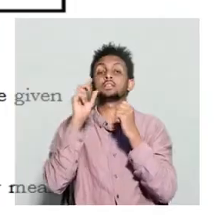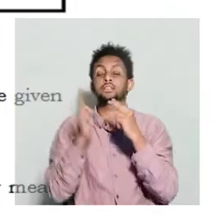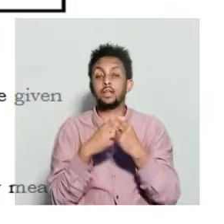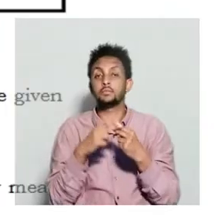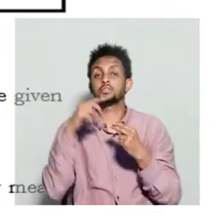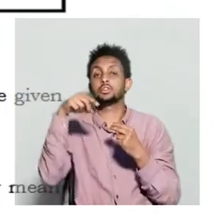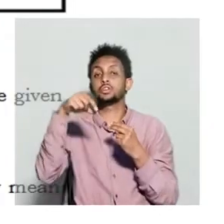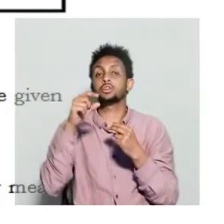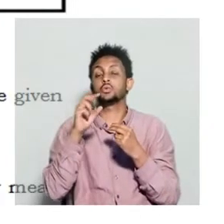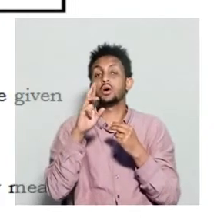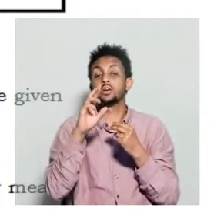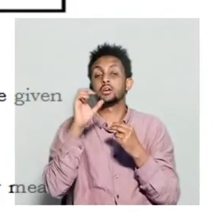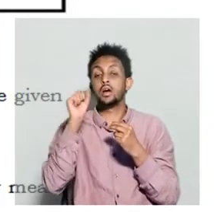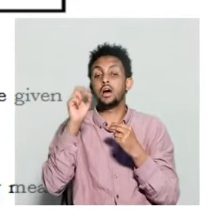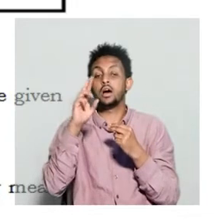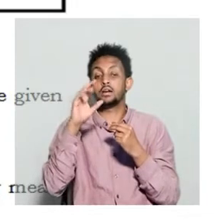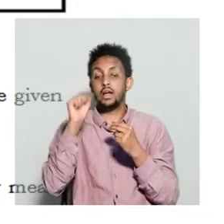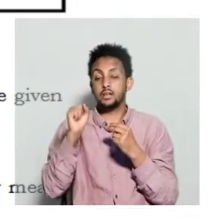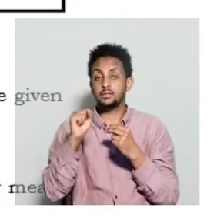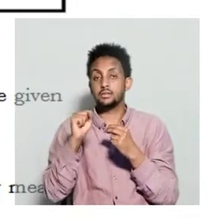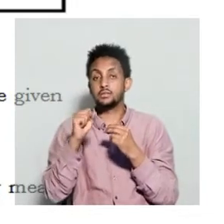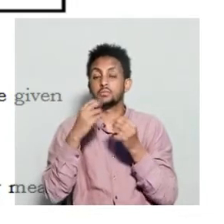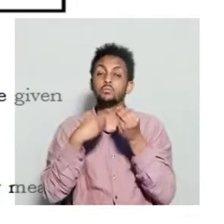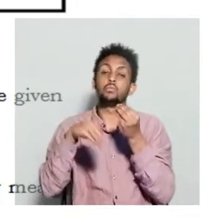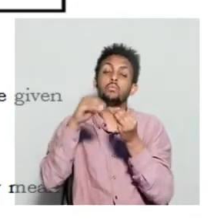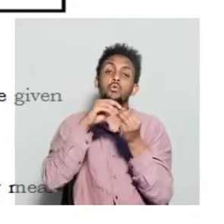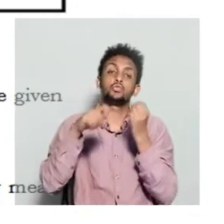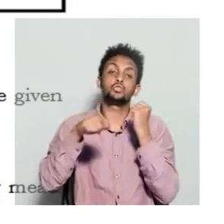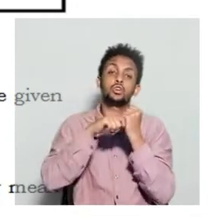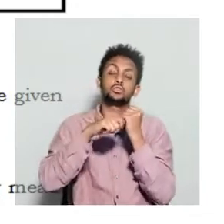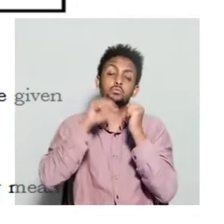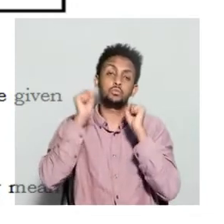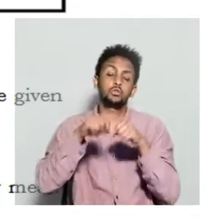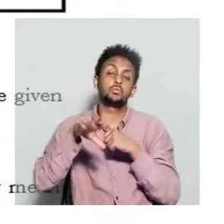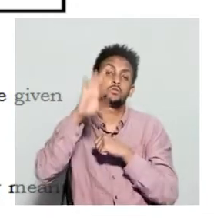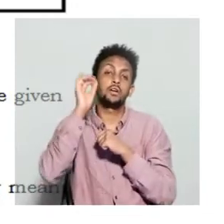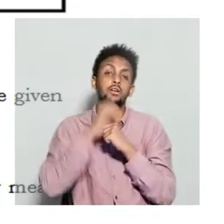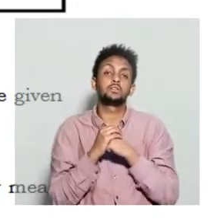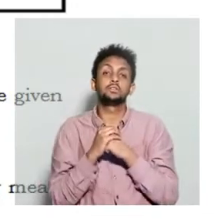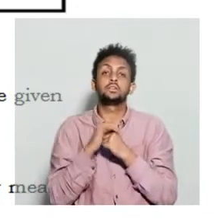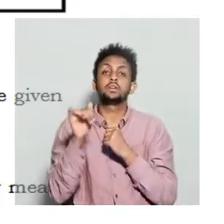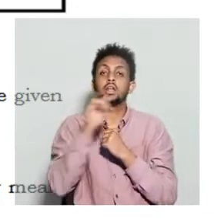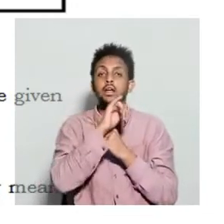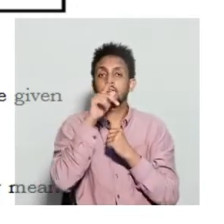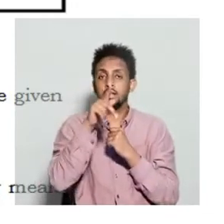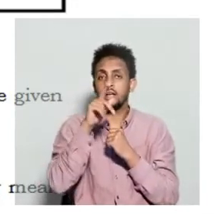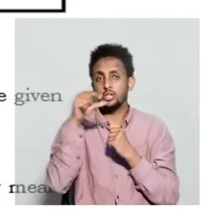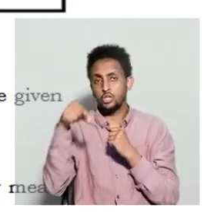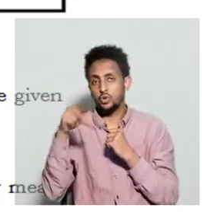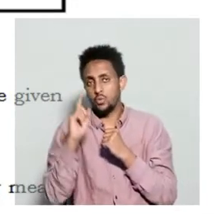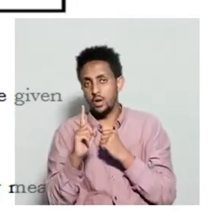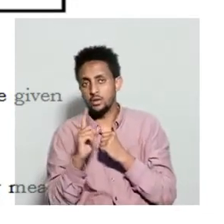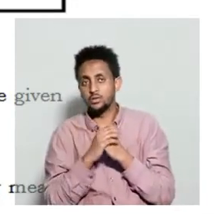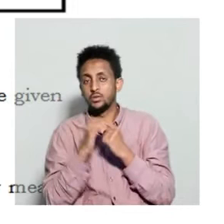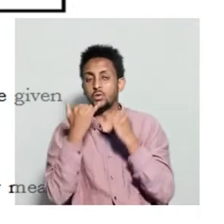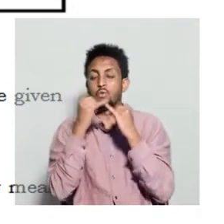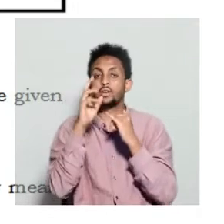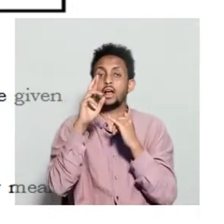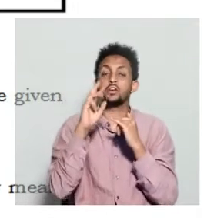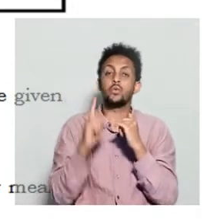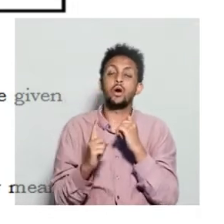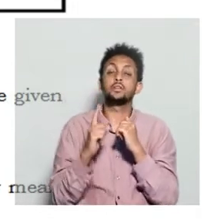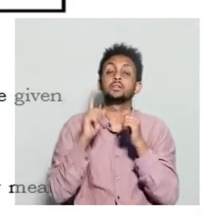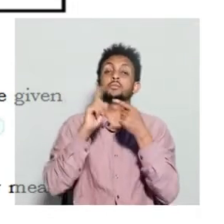times Qi's over Ri's. If you have two or more charges, it's possible to find it like K Q1 over